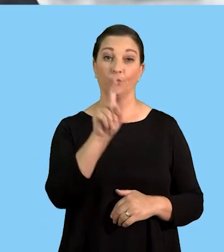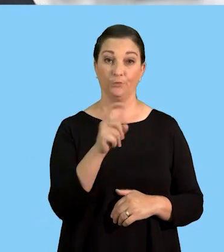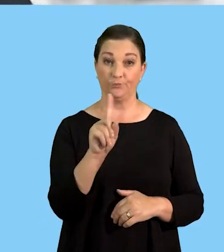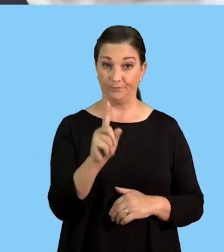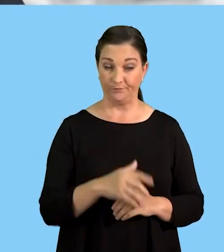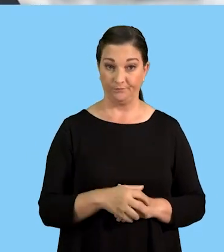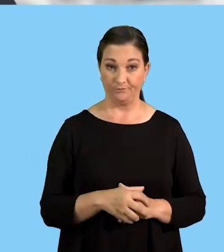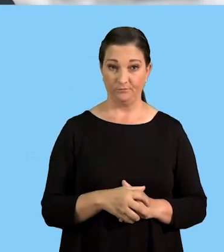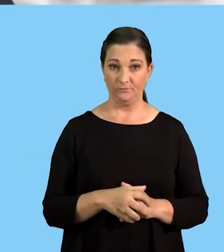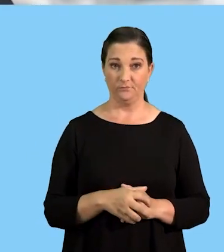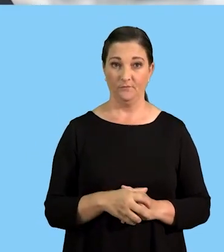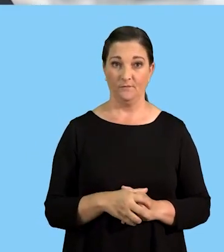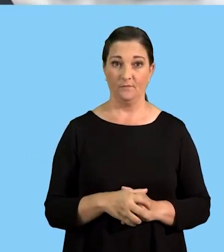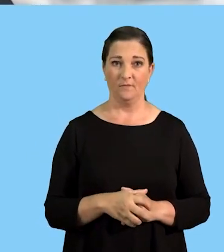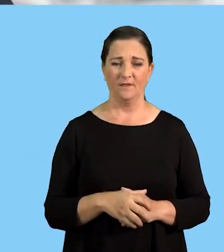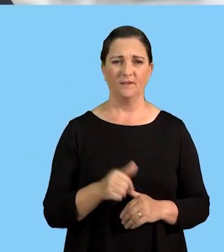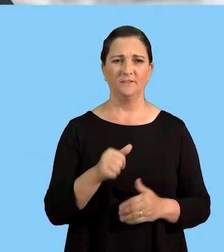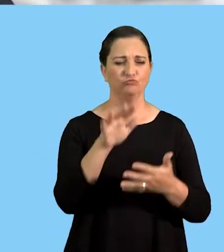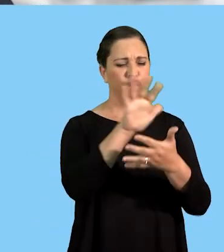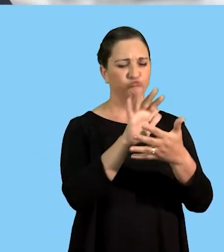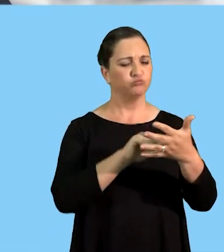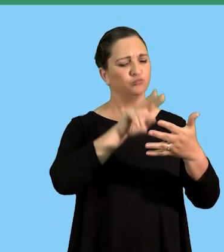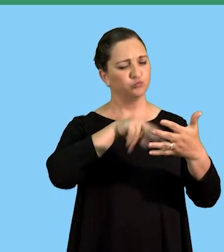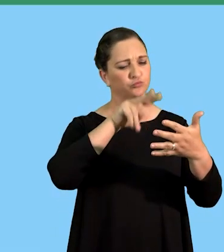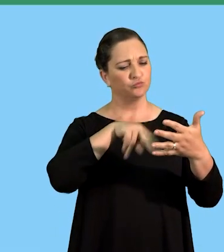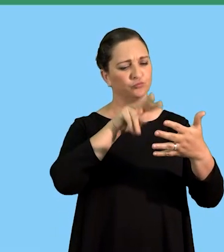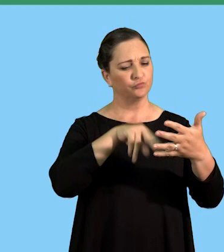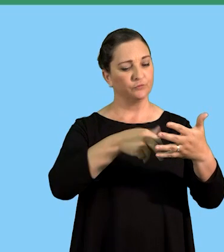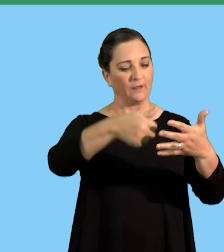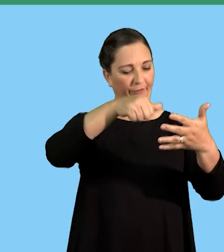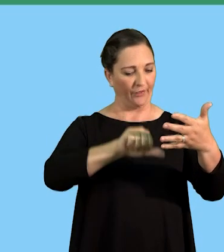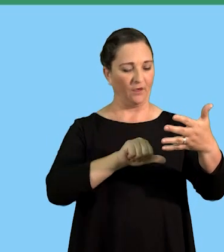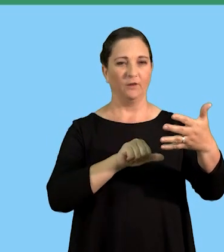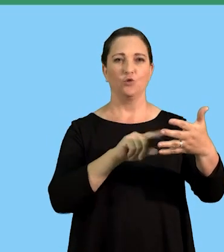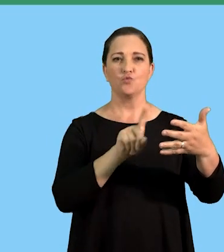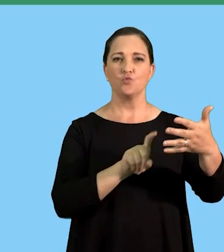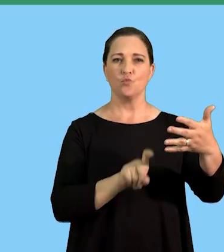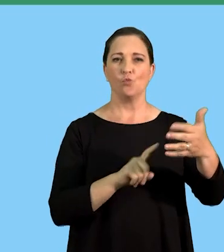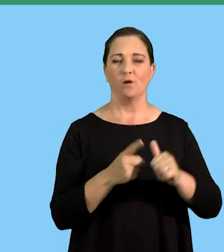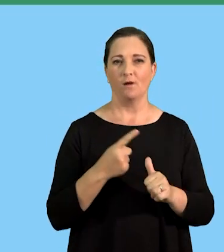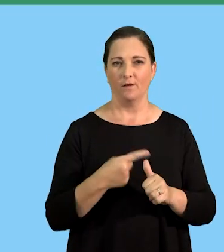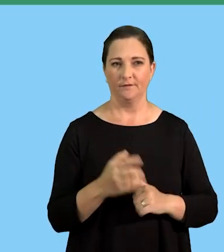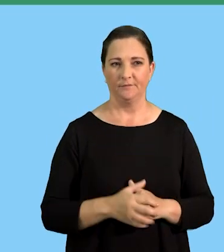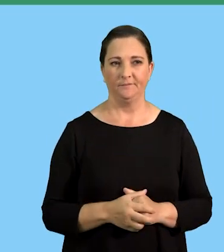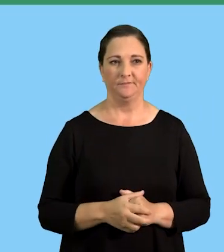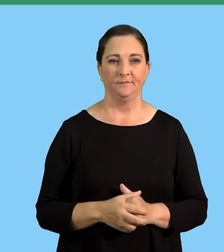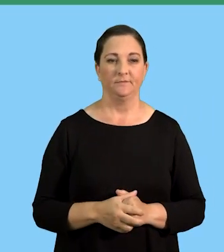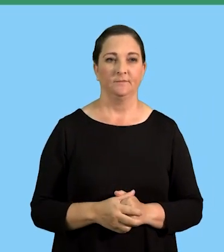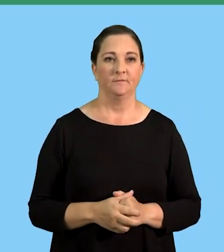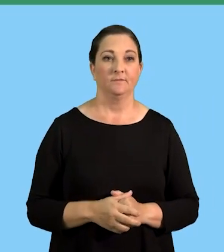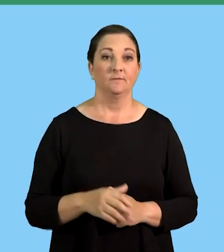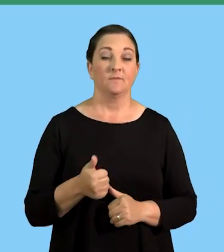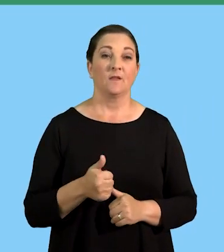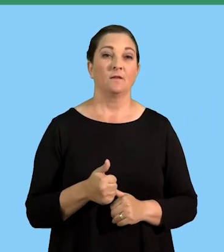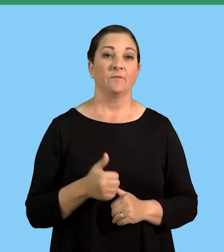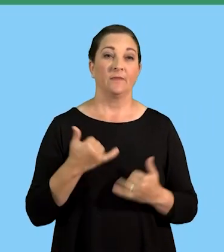which gives us an instruction to say, read the scenario below and answer questions that follow. We have Mountain Hotel.